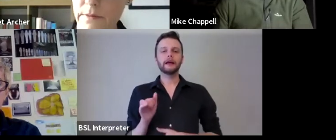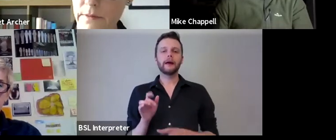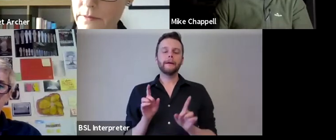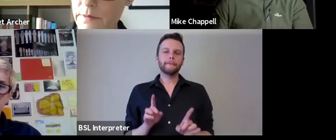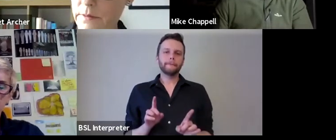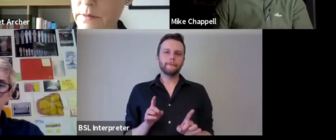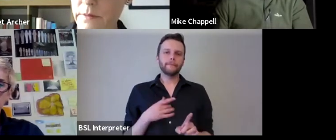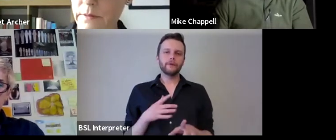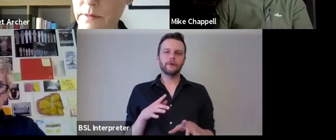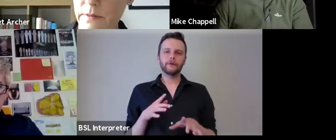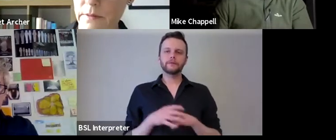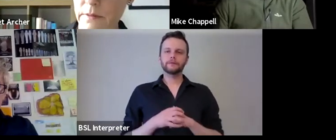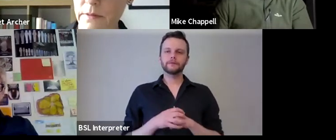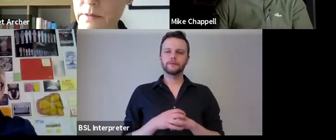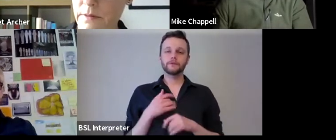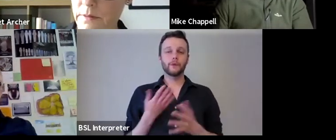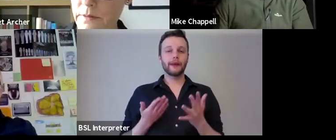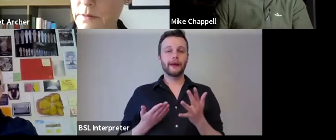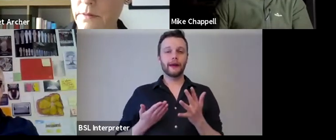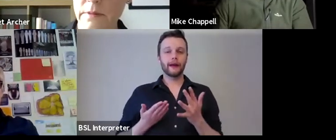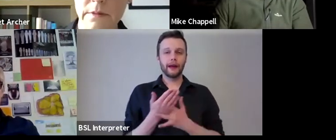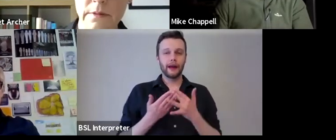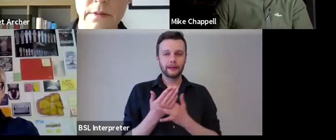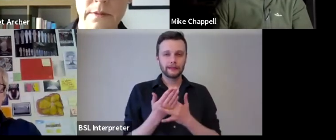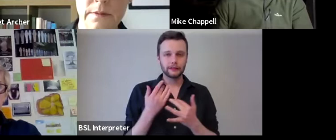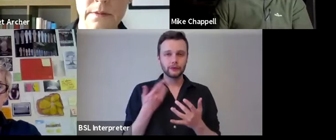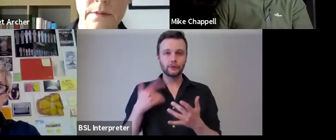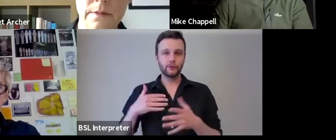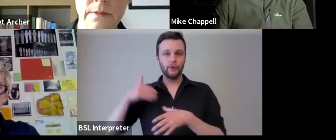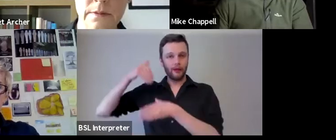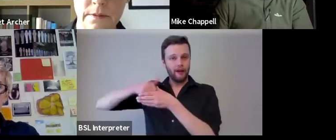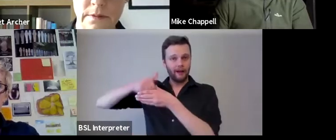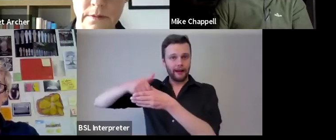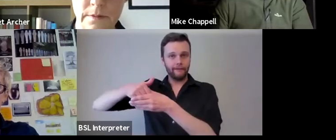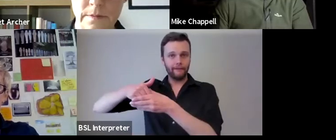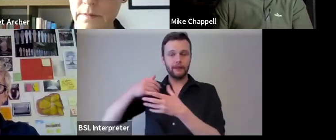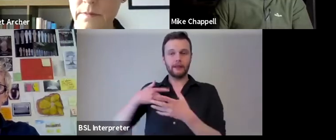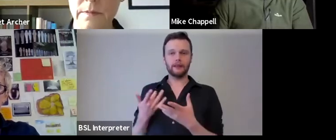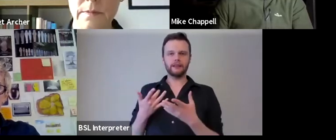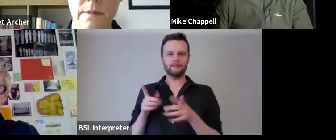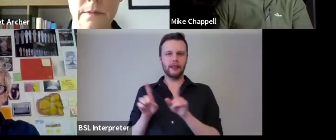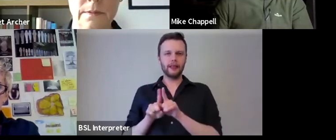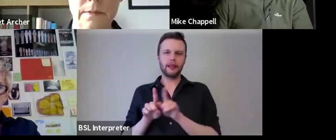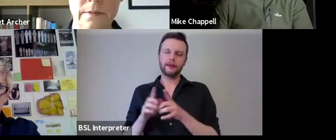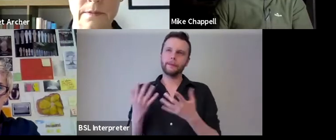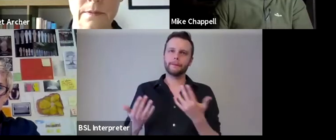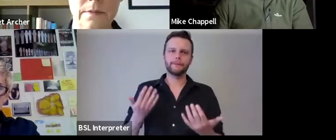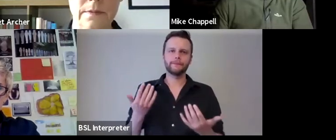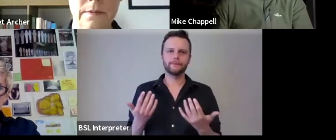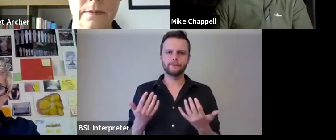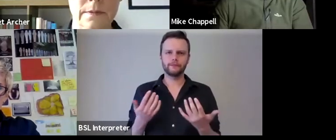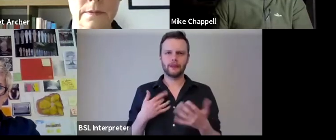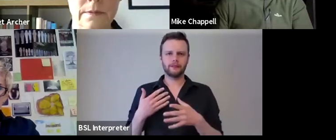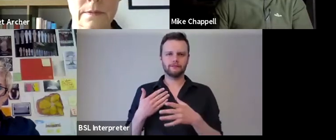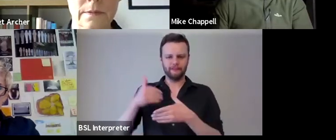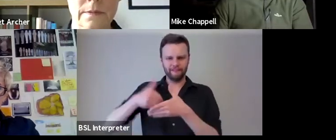What I did was like I had access to these large big data archives, which were in the form of like files,